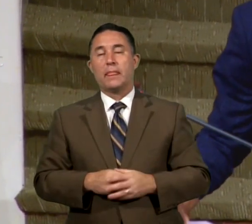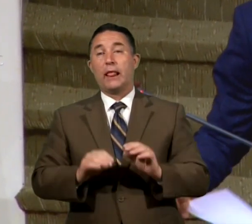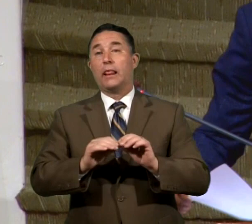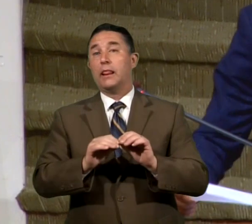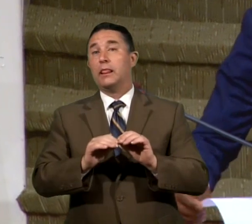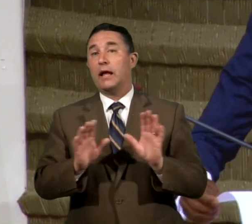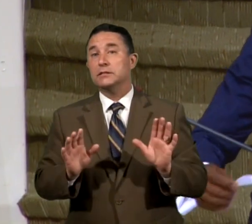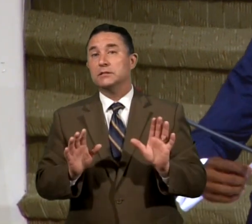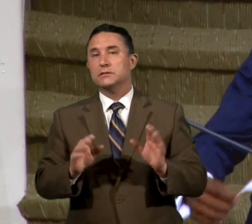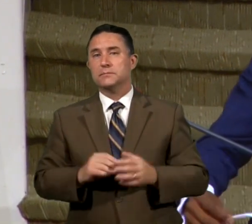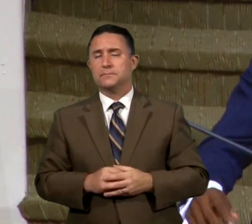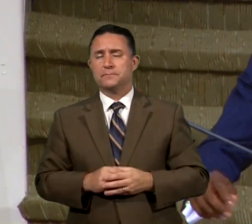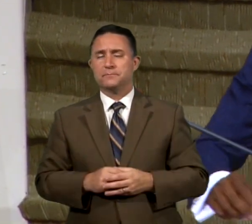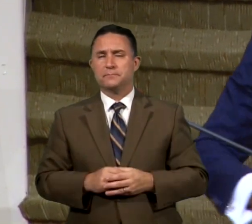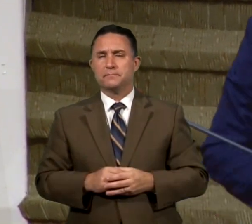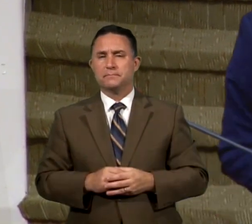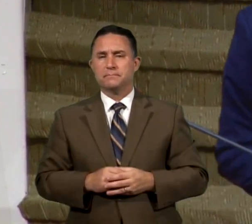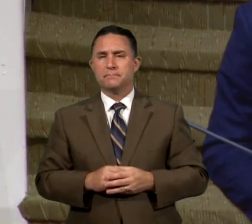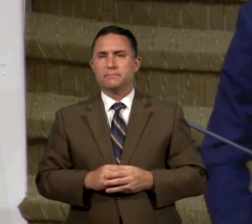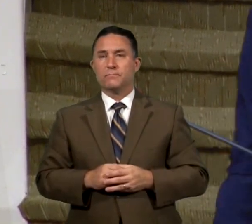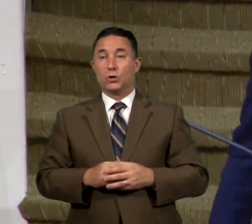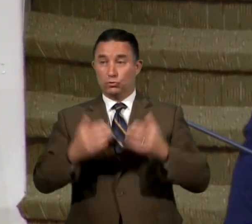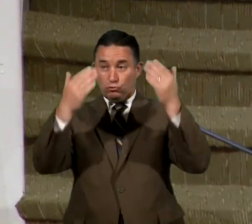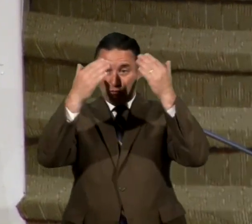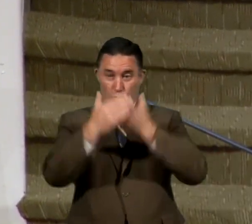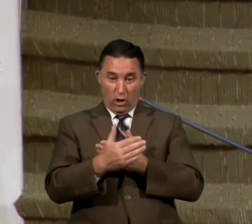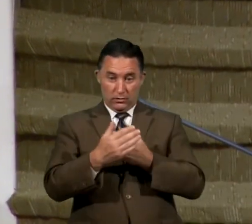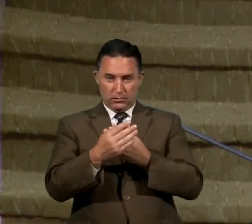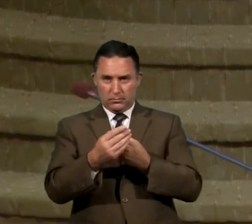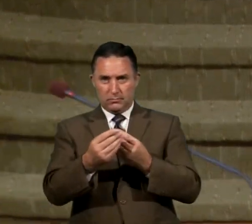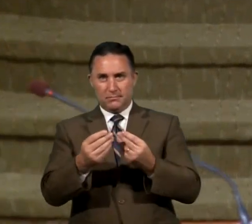Light. It removes darkness.